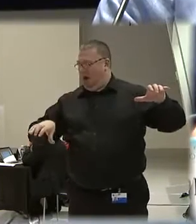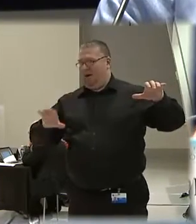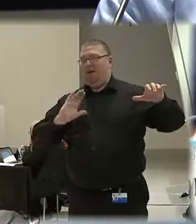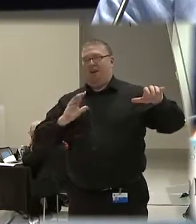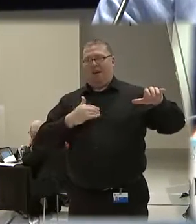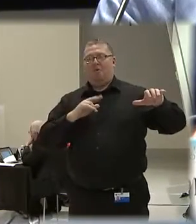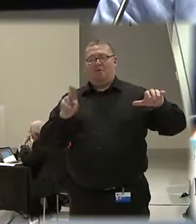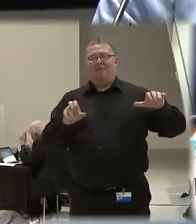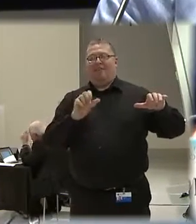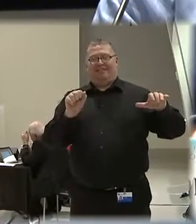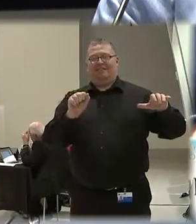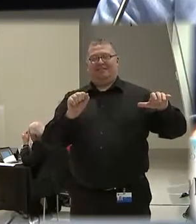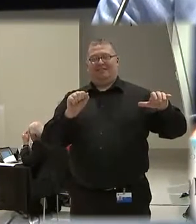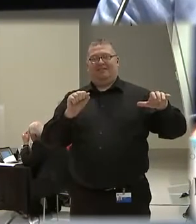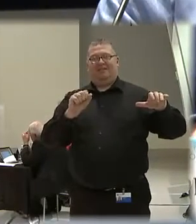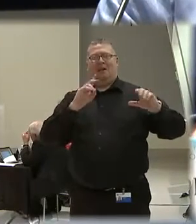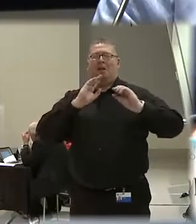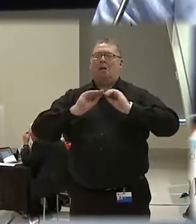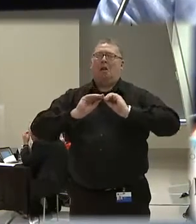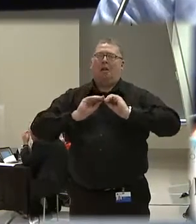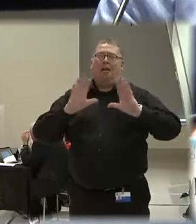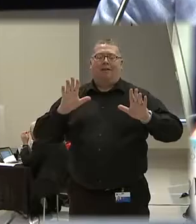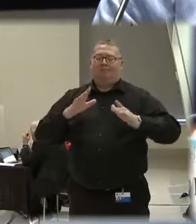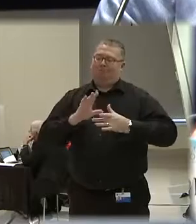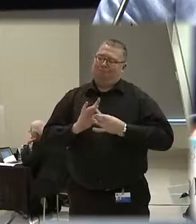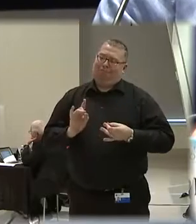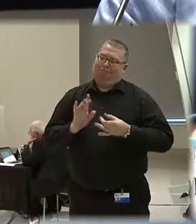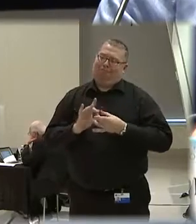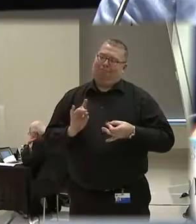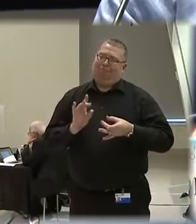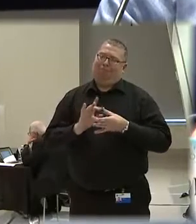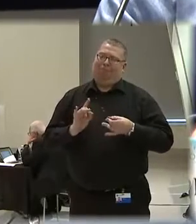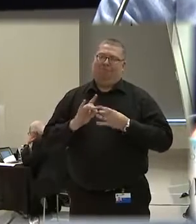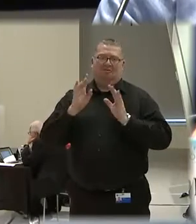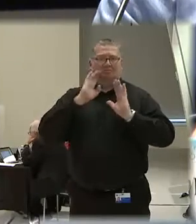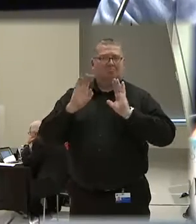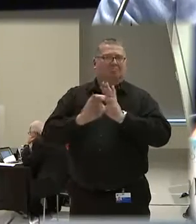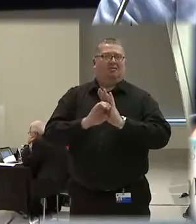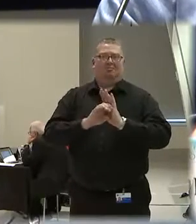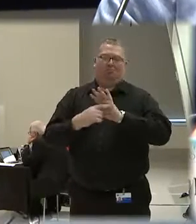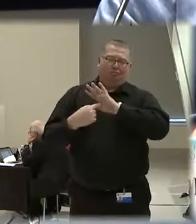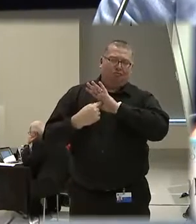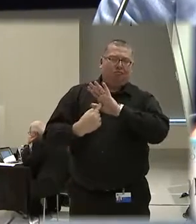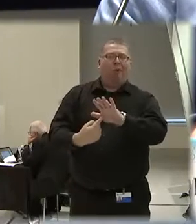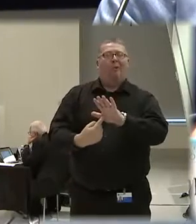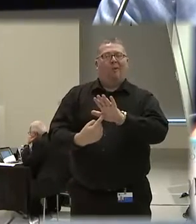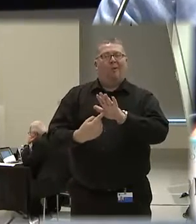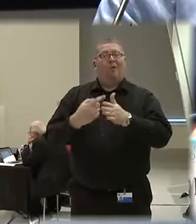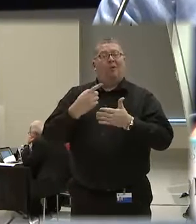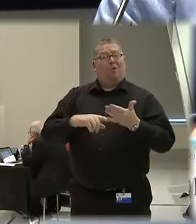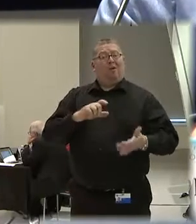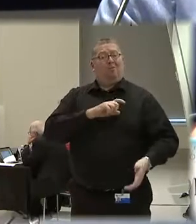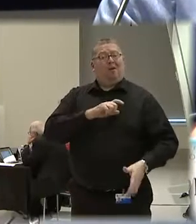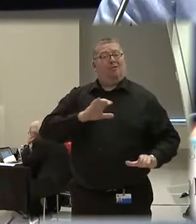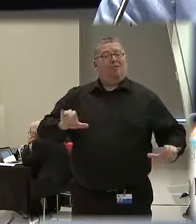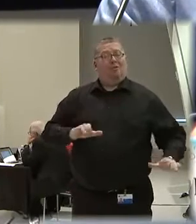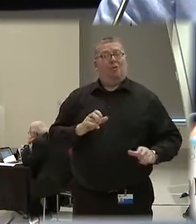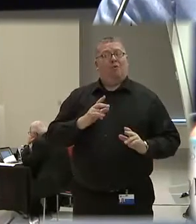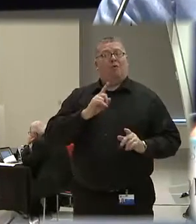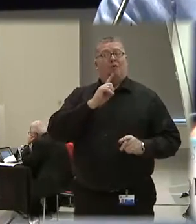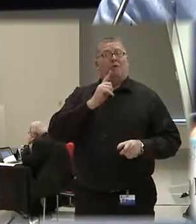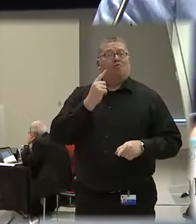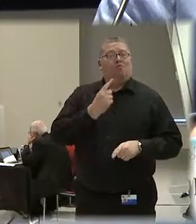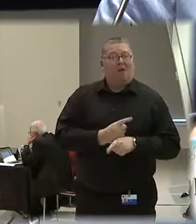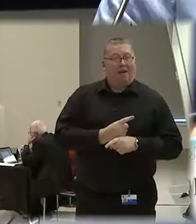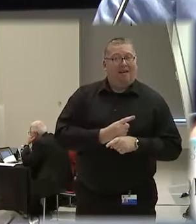too, clearly articulated and demonstrated what it is that police do very right